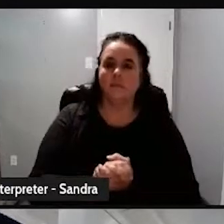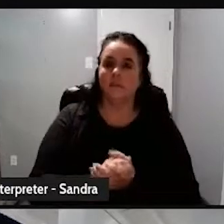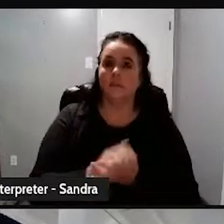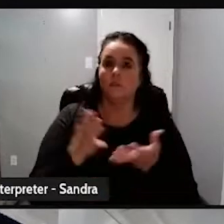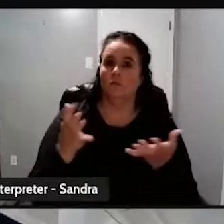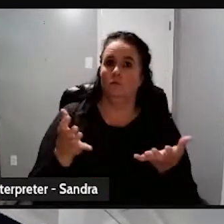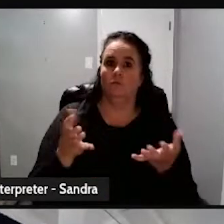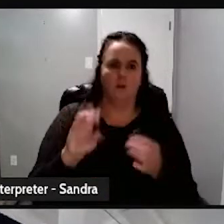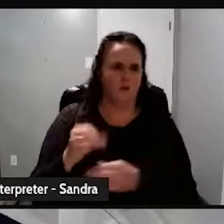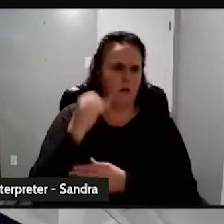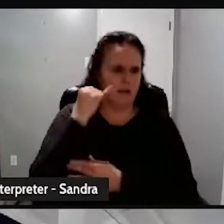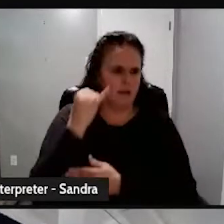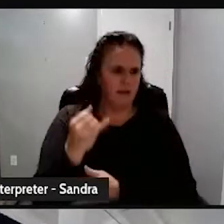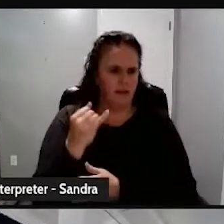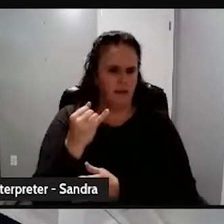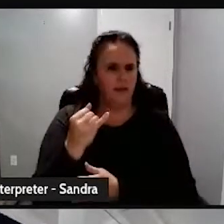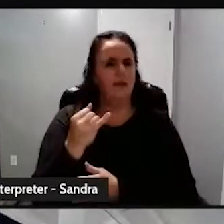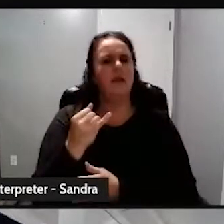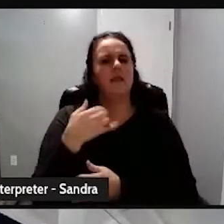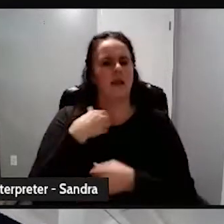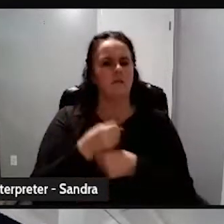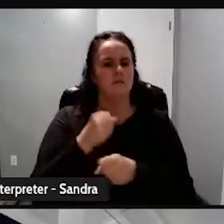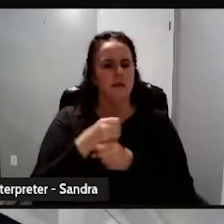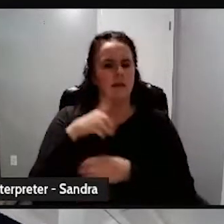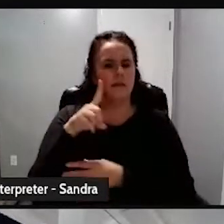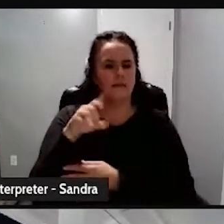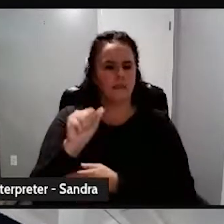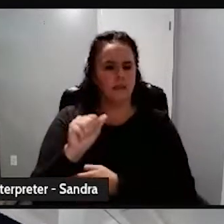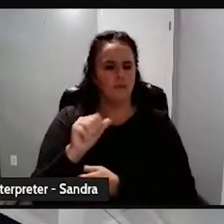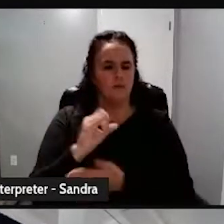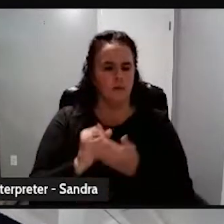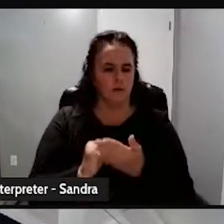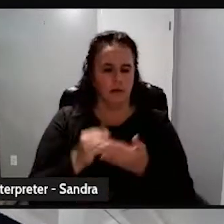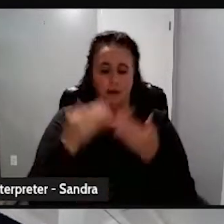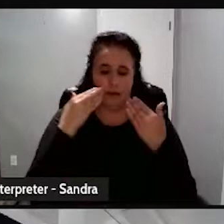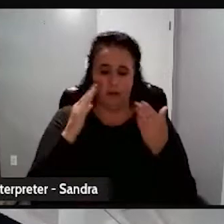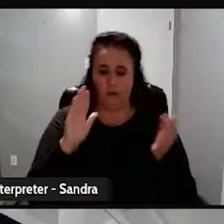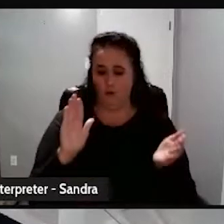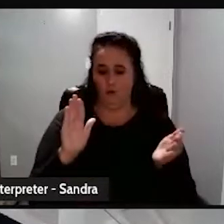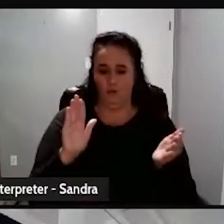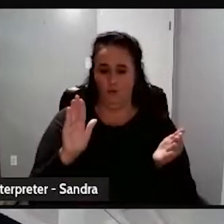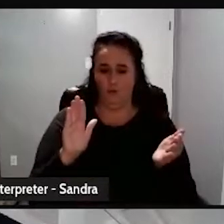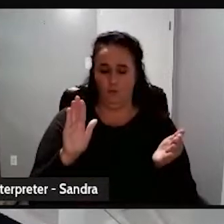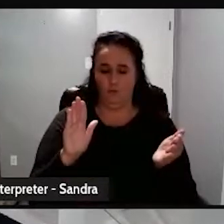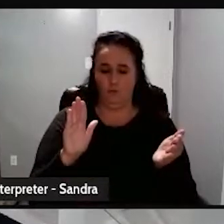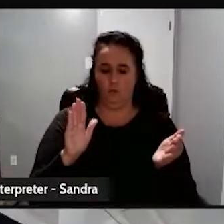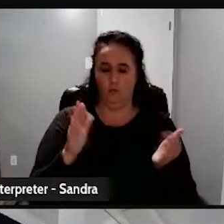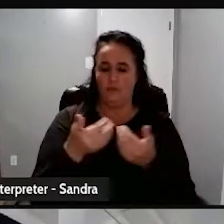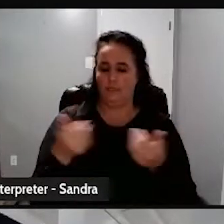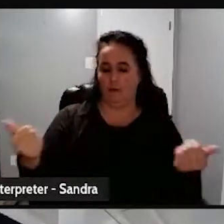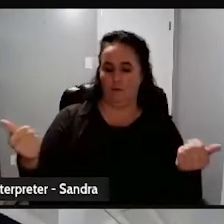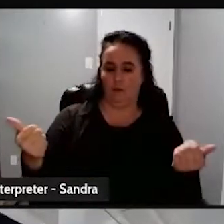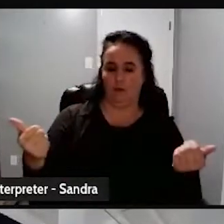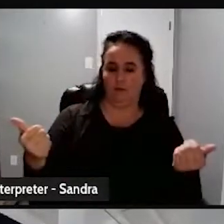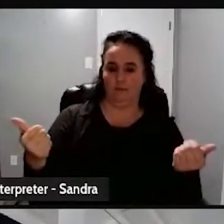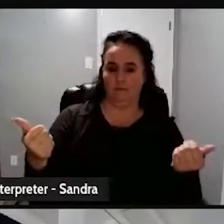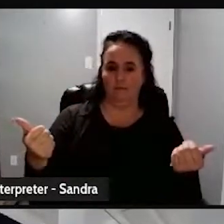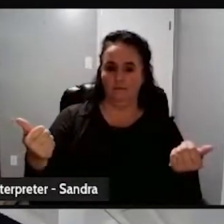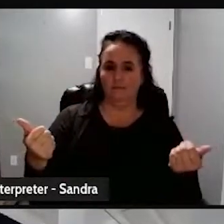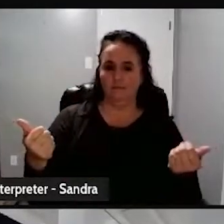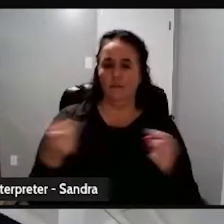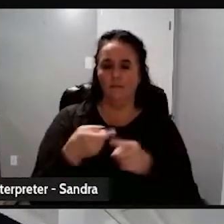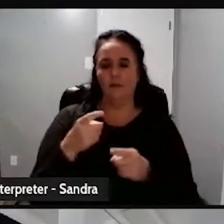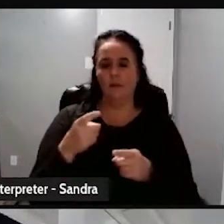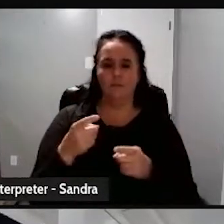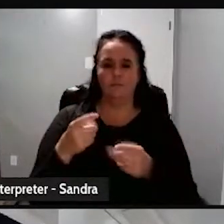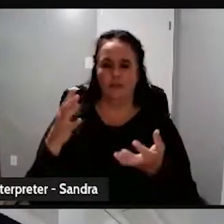that I was creating disabled art at all, not knowing that it was a separate area of art.